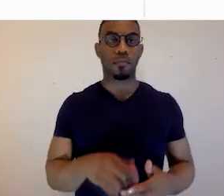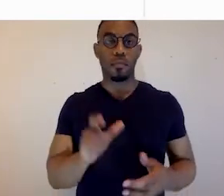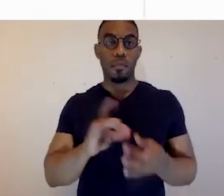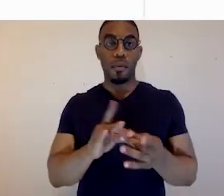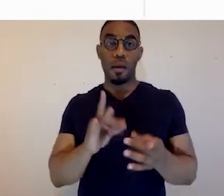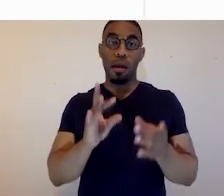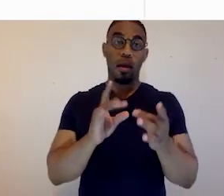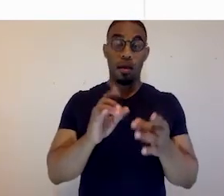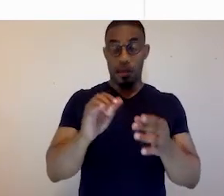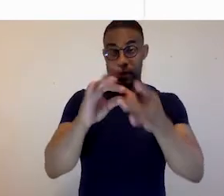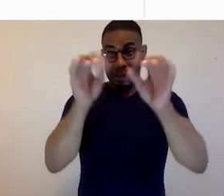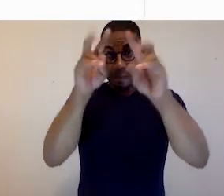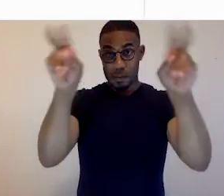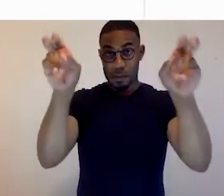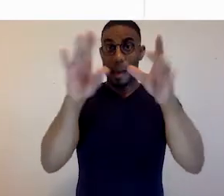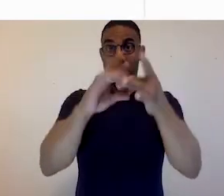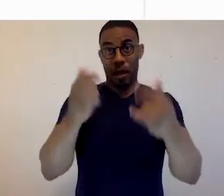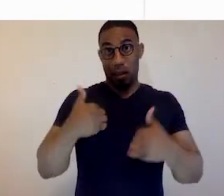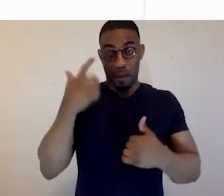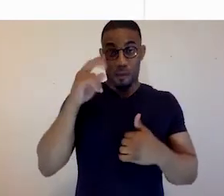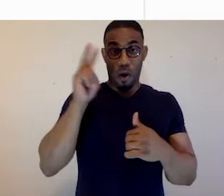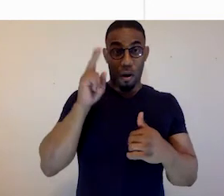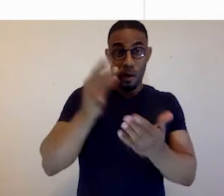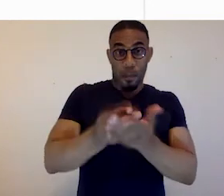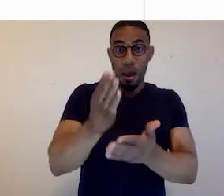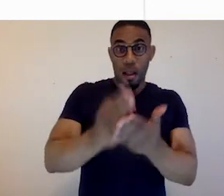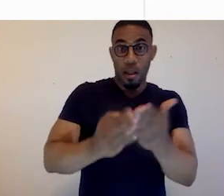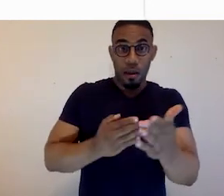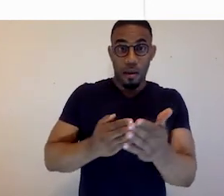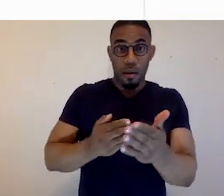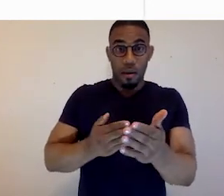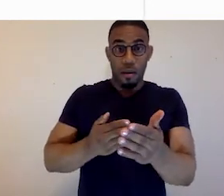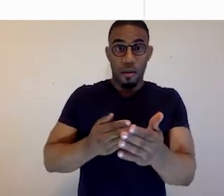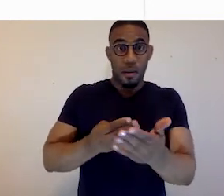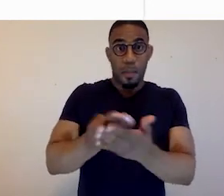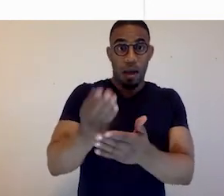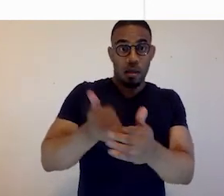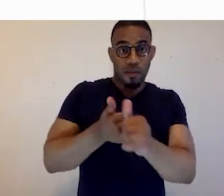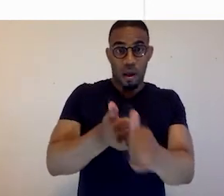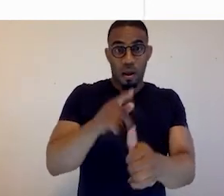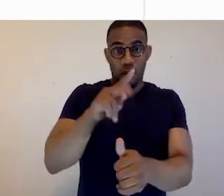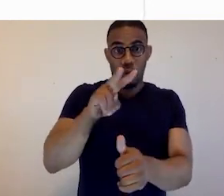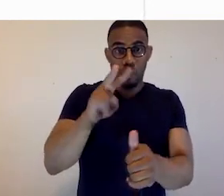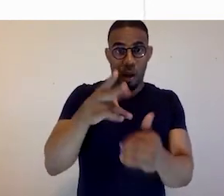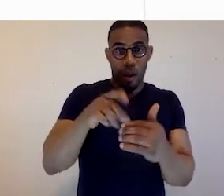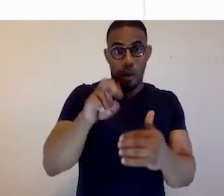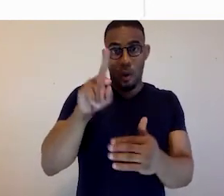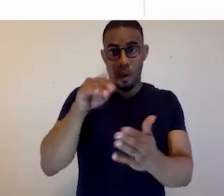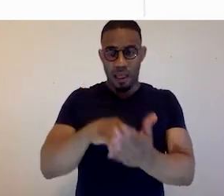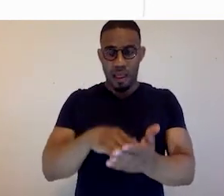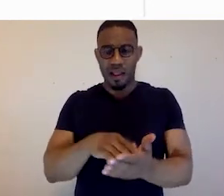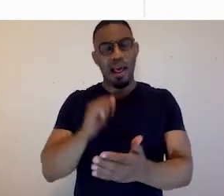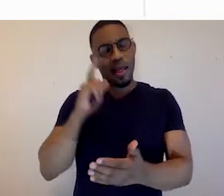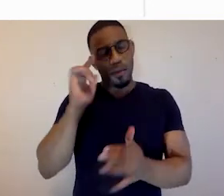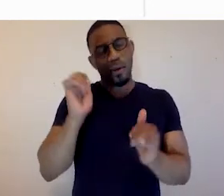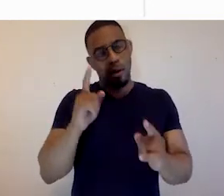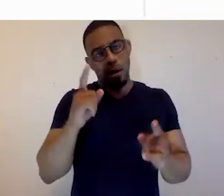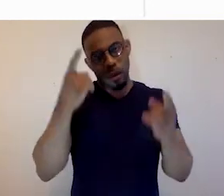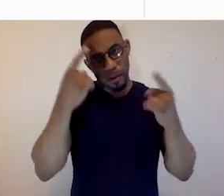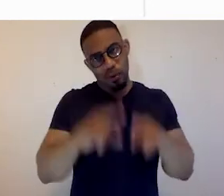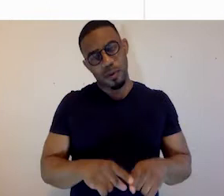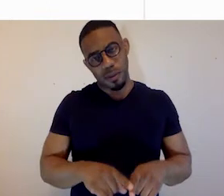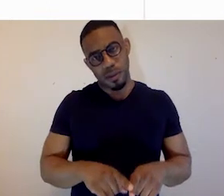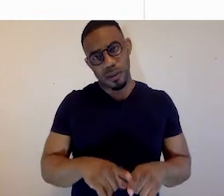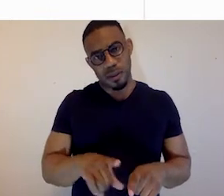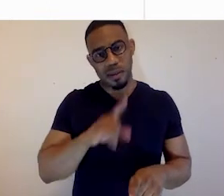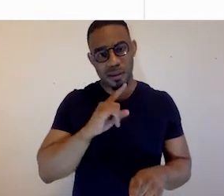says, message us if you're looking to buy some followers, $2 per 1K. Now, I think we can all agree